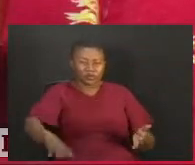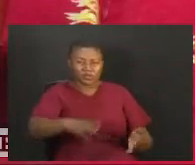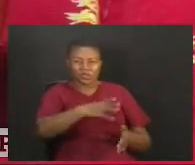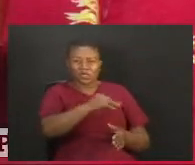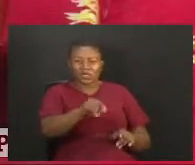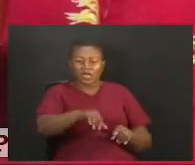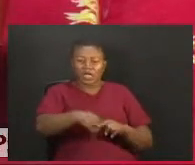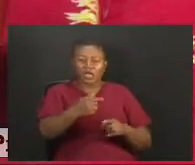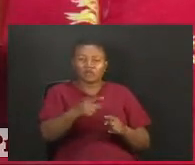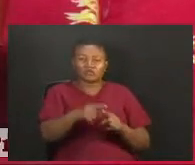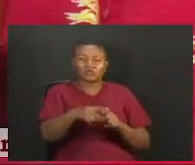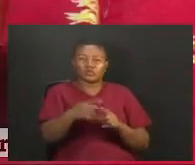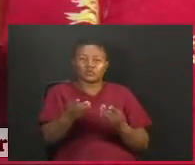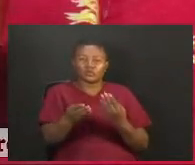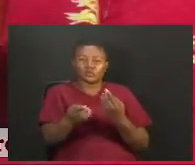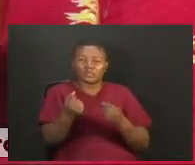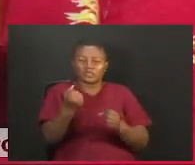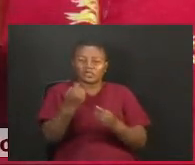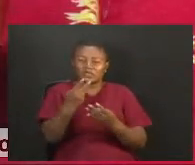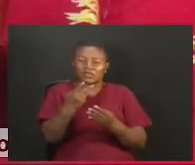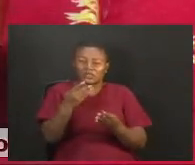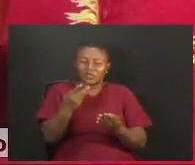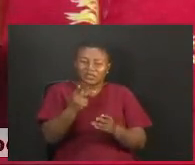provided to take care of social interventions.